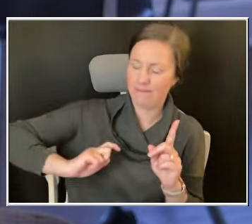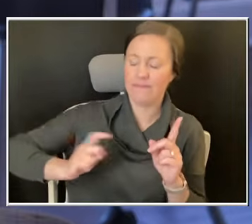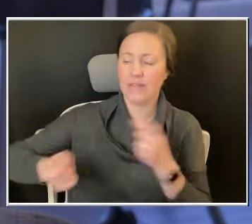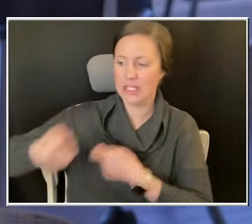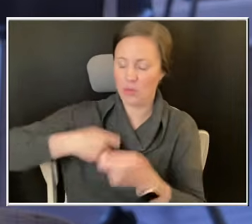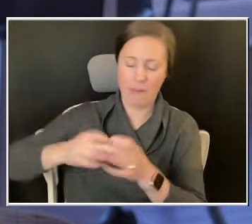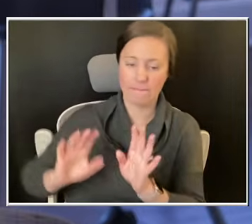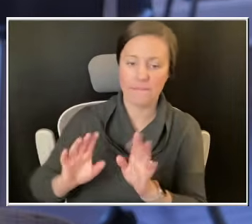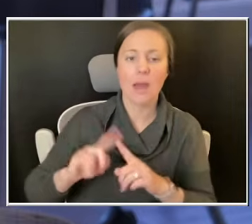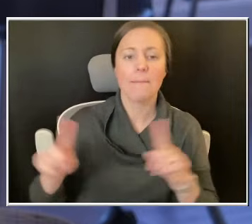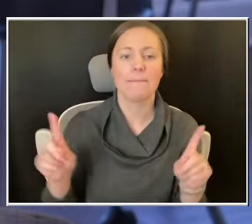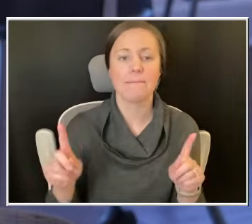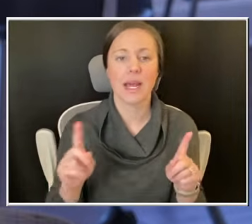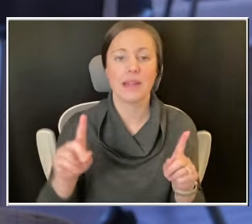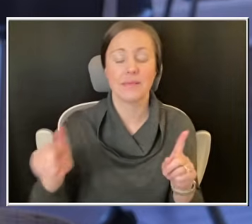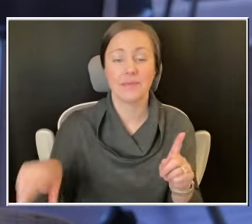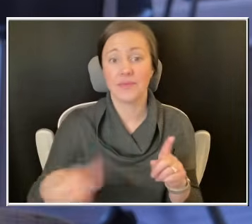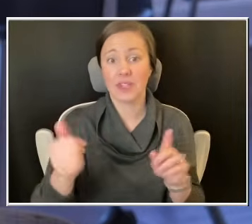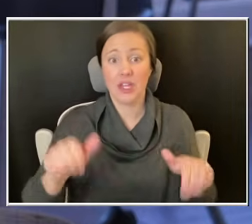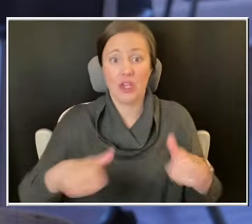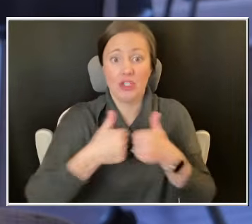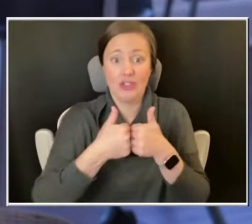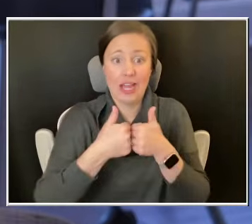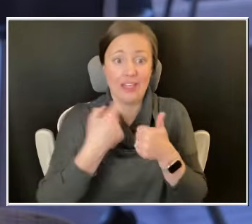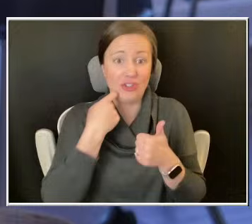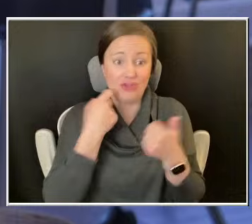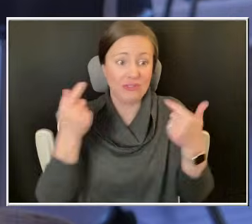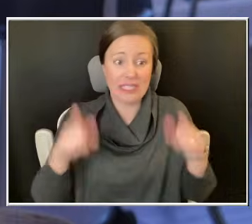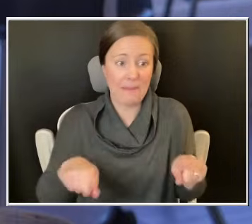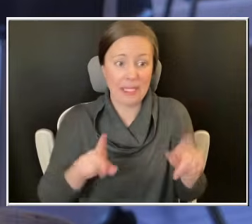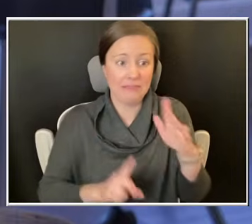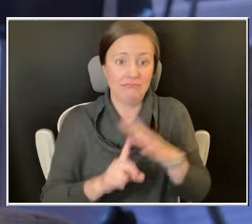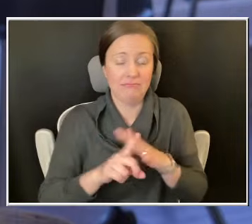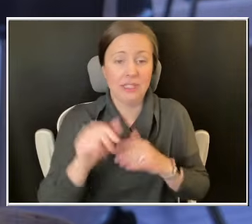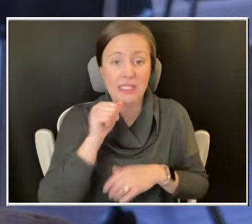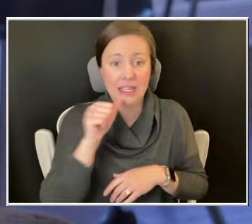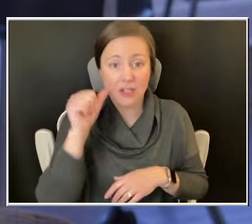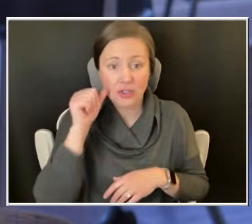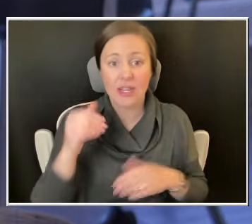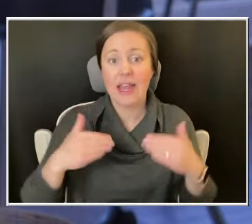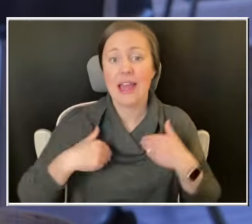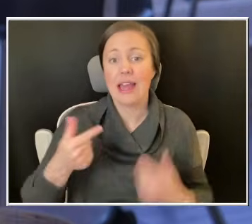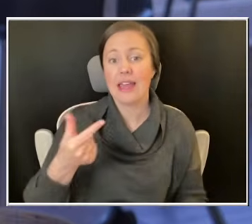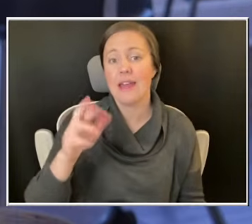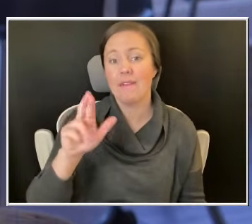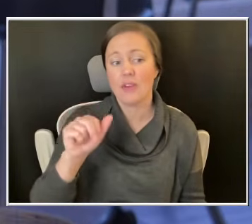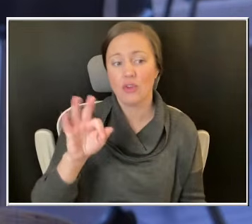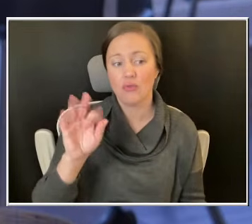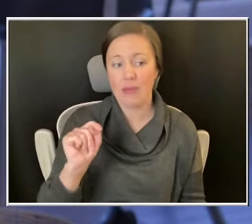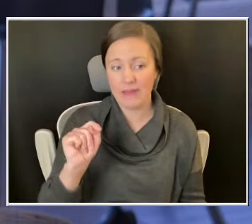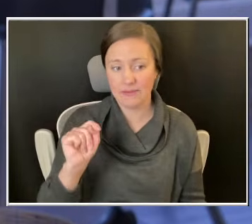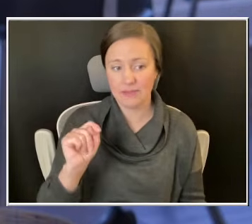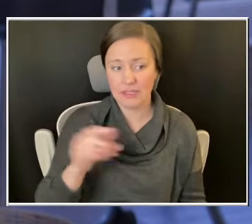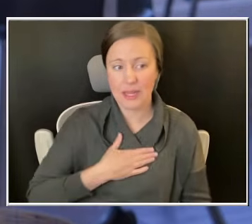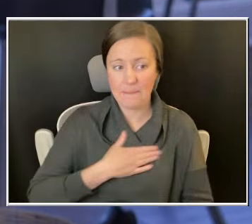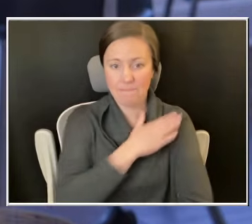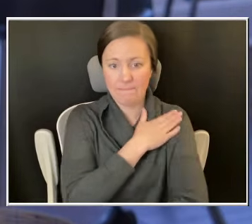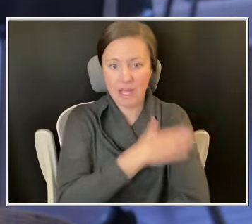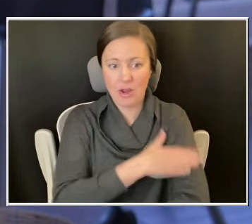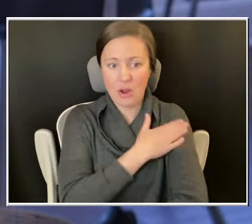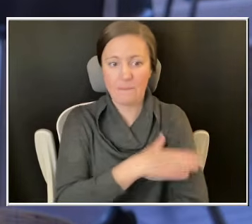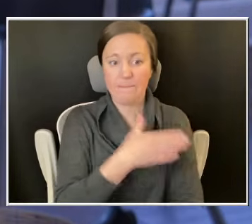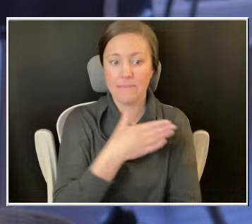another difficulty actually came up yesterday. I have a graft in my arm, and it all of a